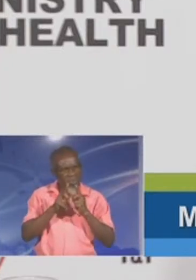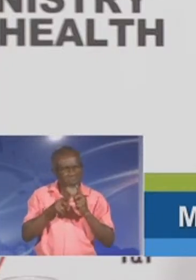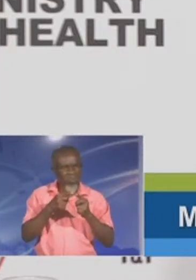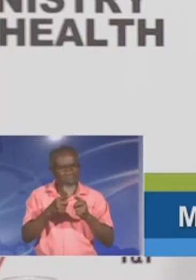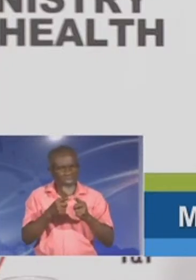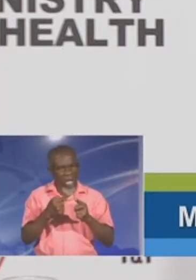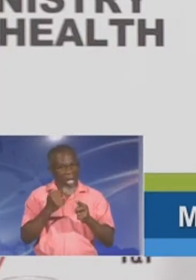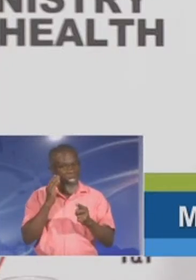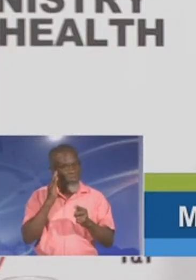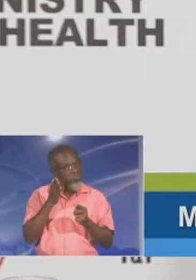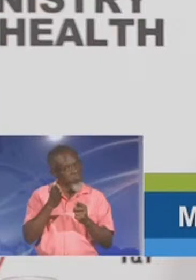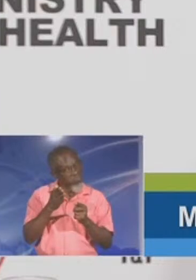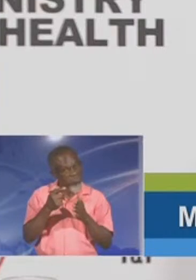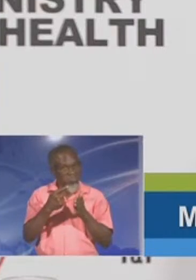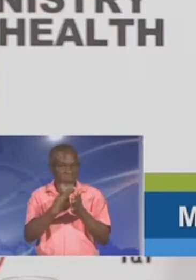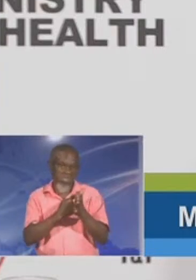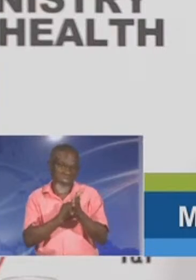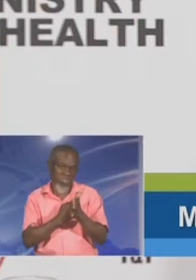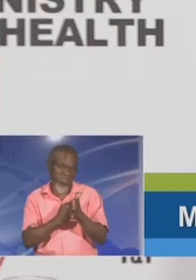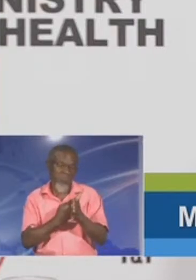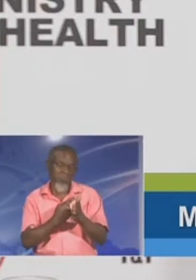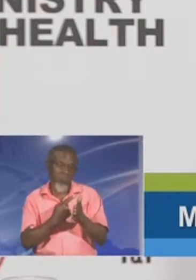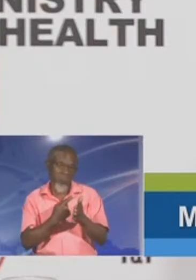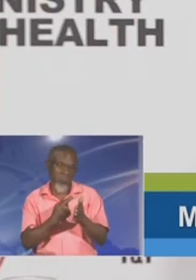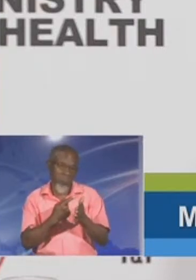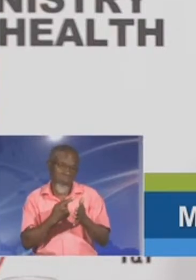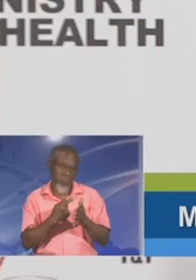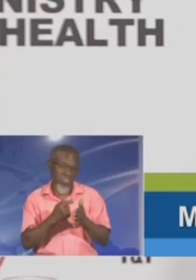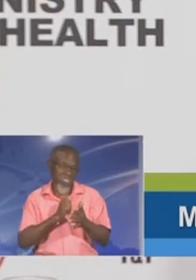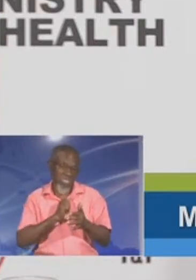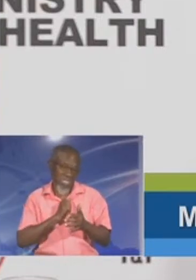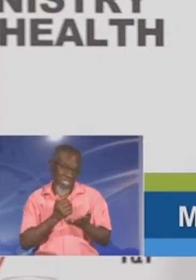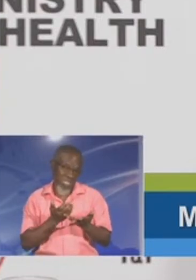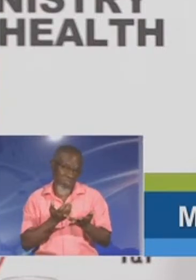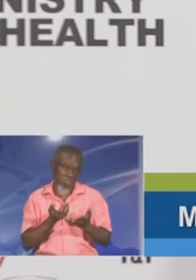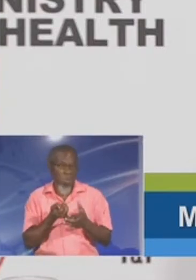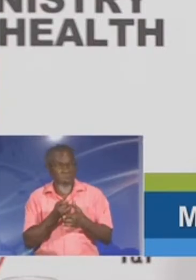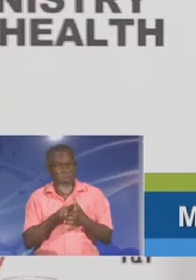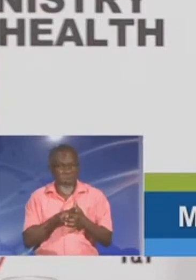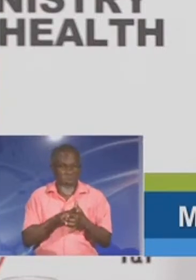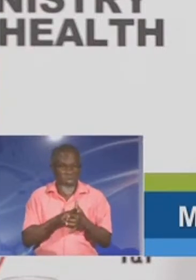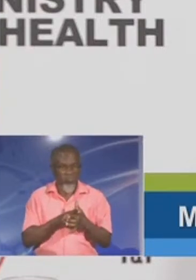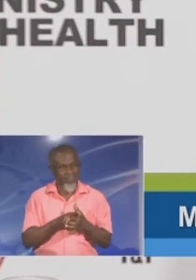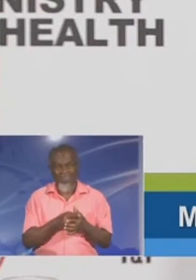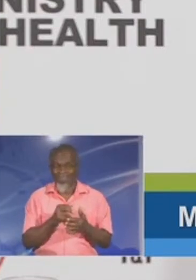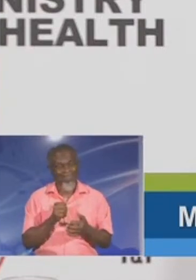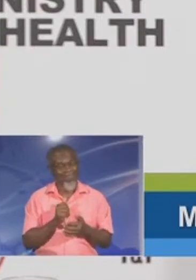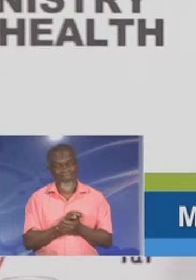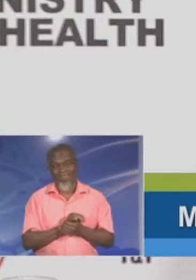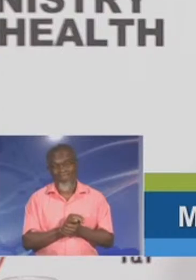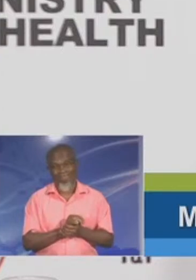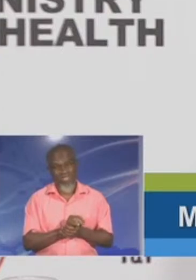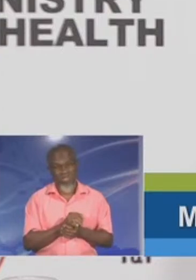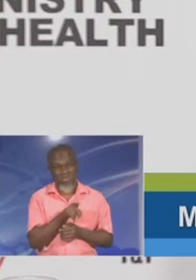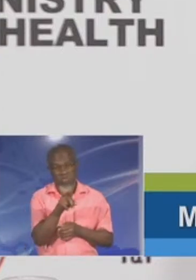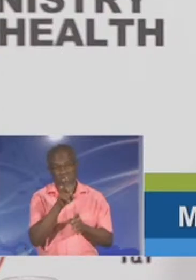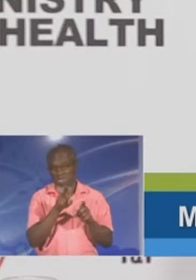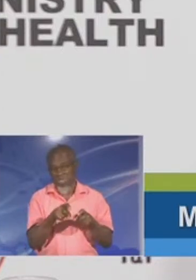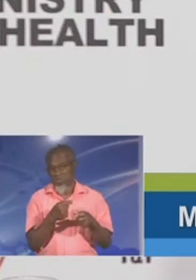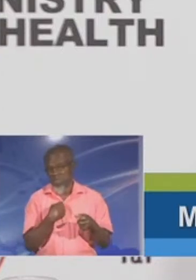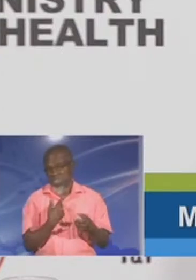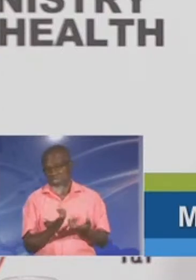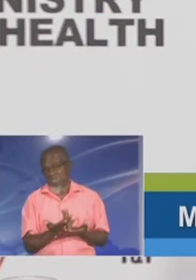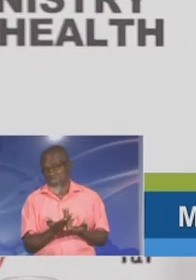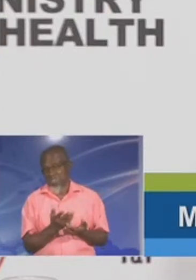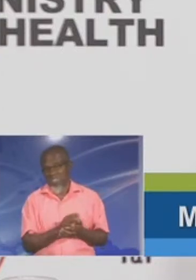say it indirectly, so they may say things like, I'm no use around here, or maybe this family would be better off